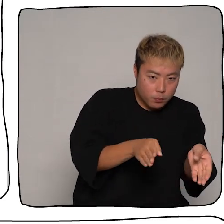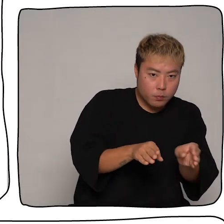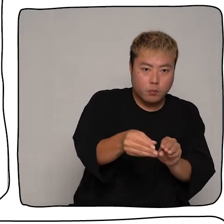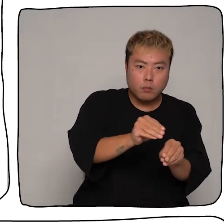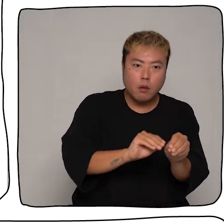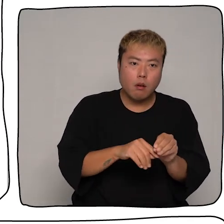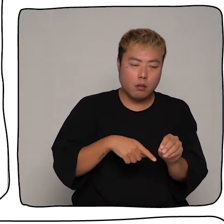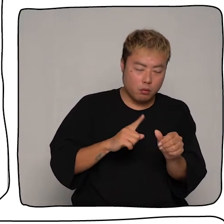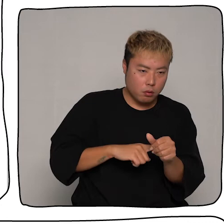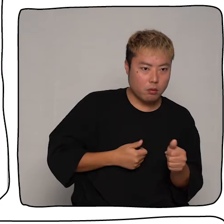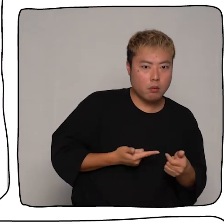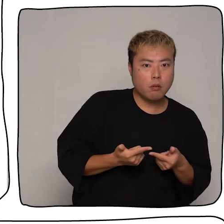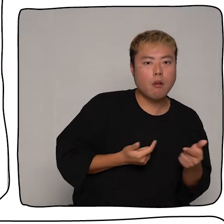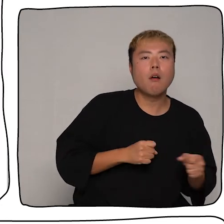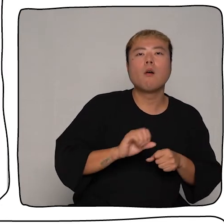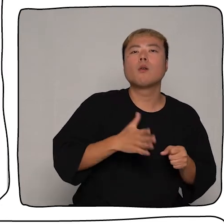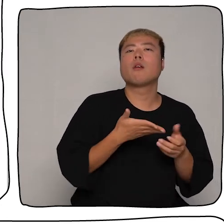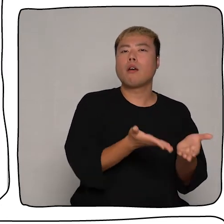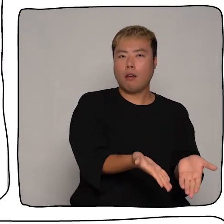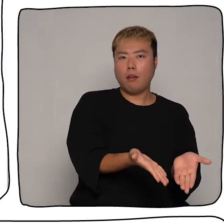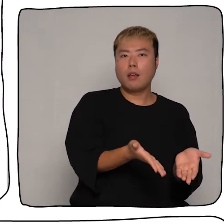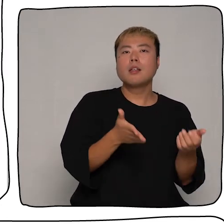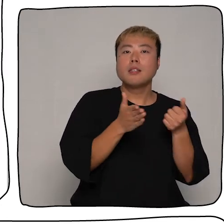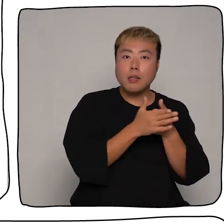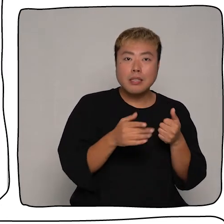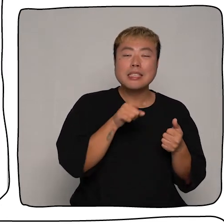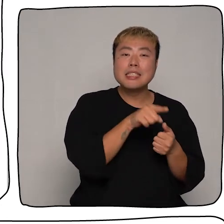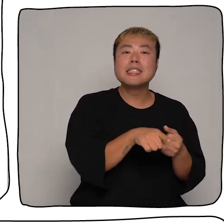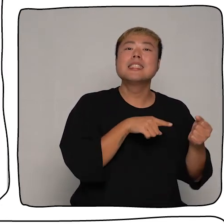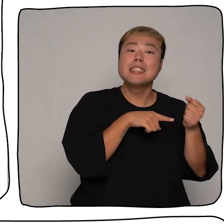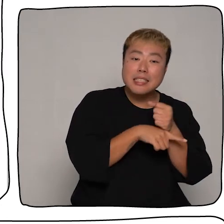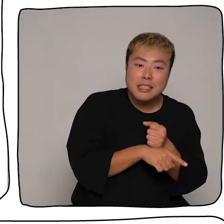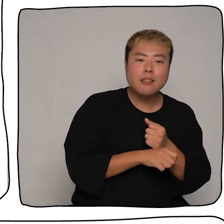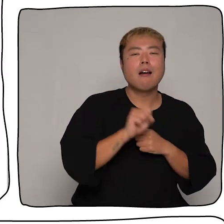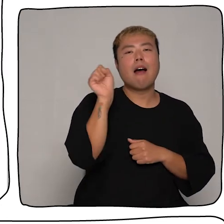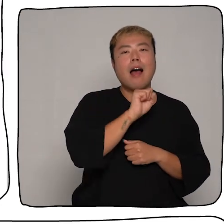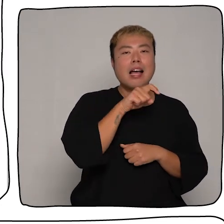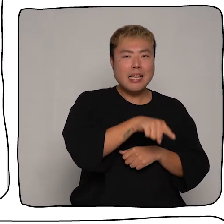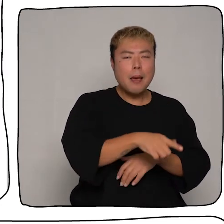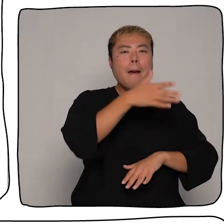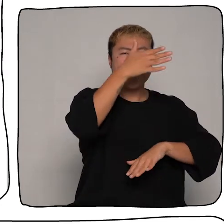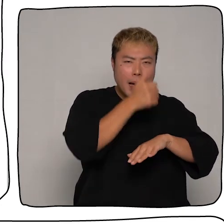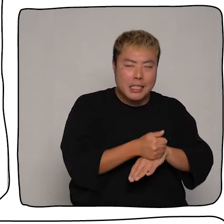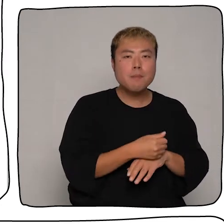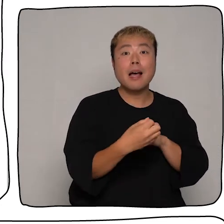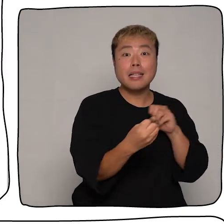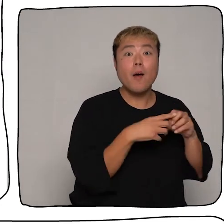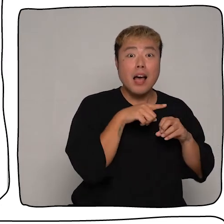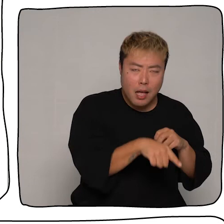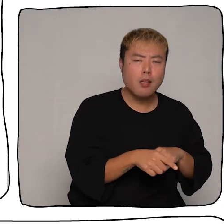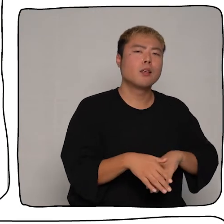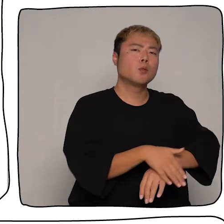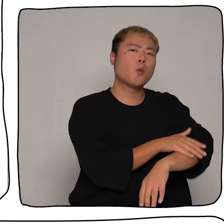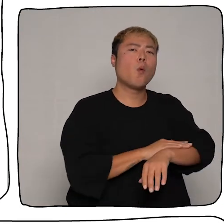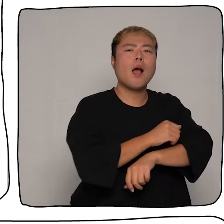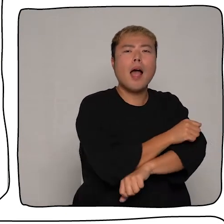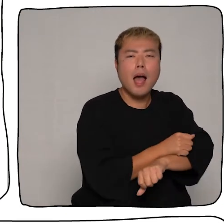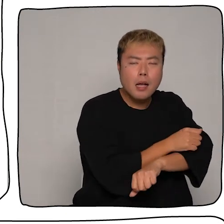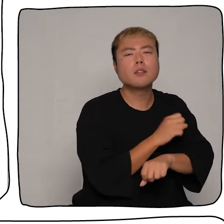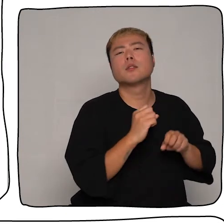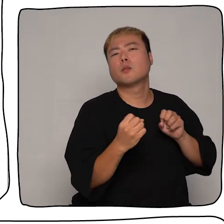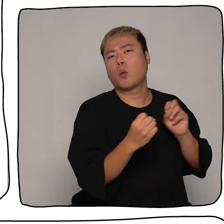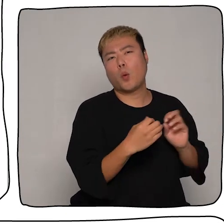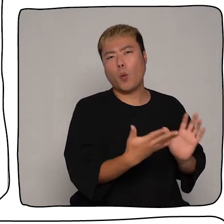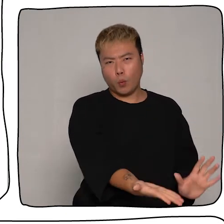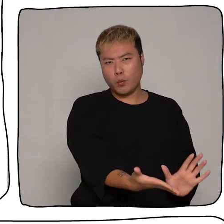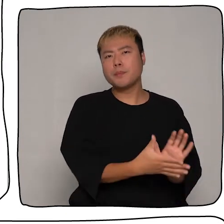father. This haptic communication was a kind of last dialogue of them.